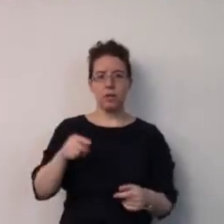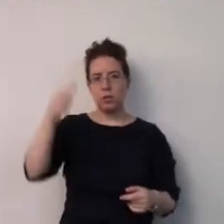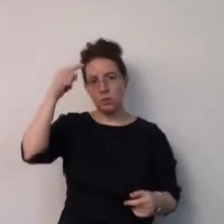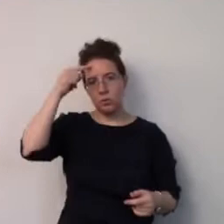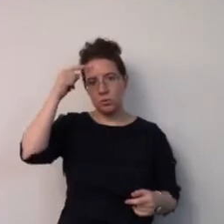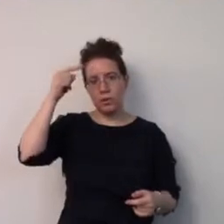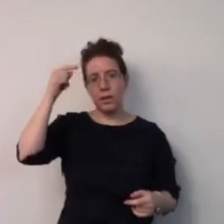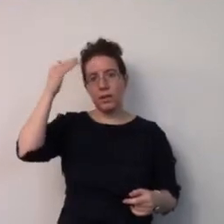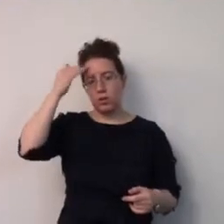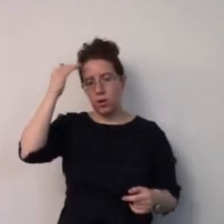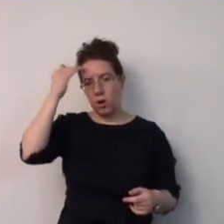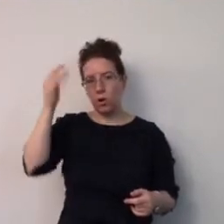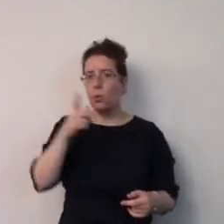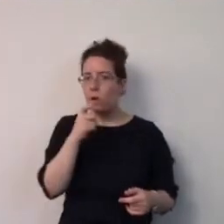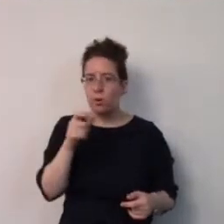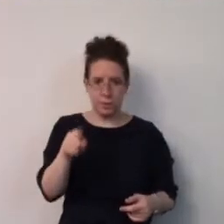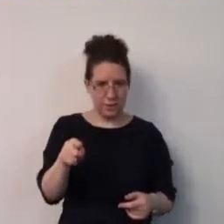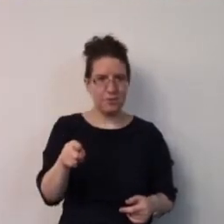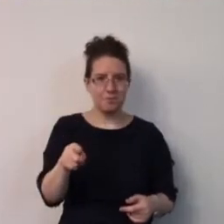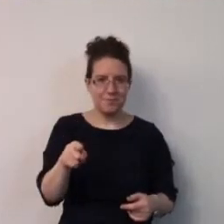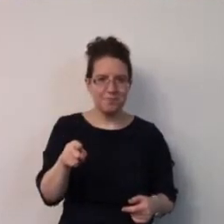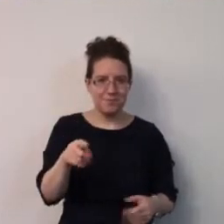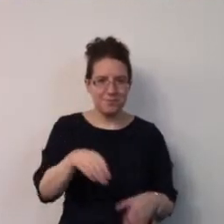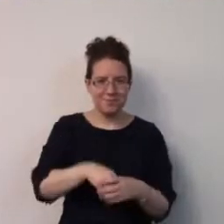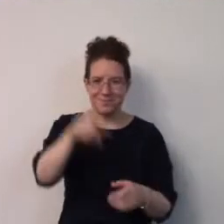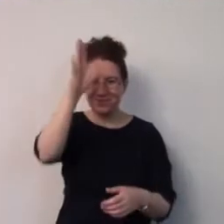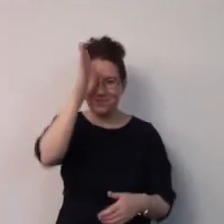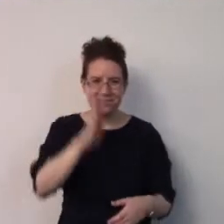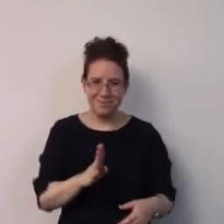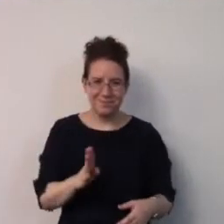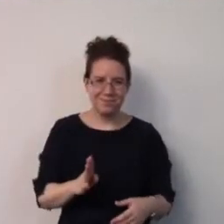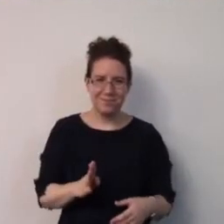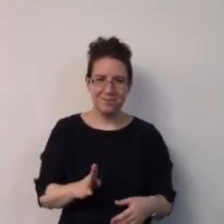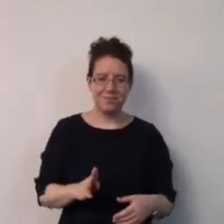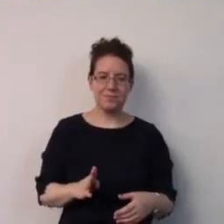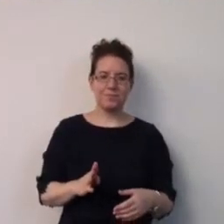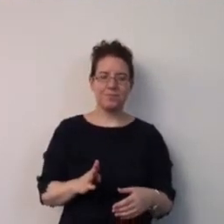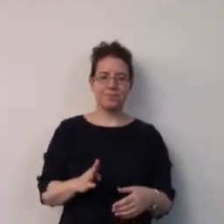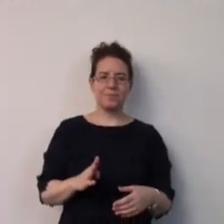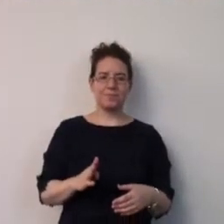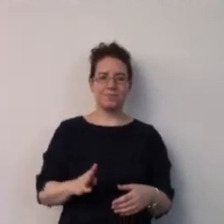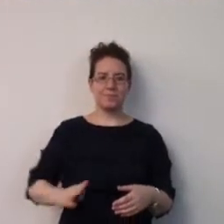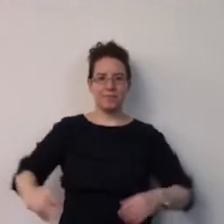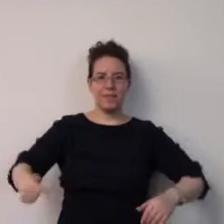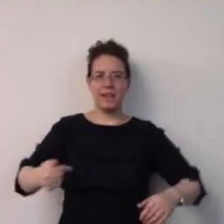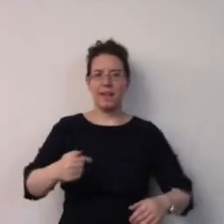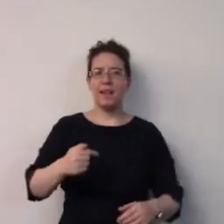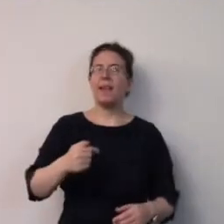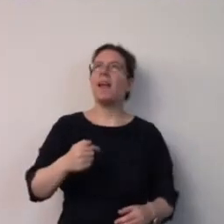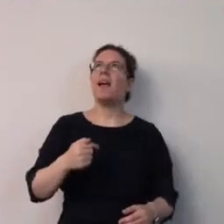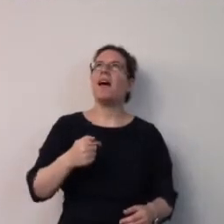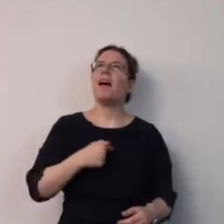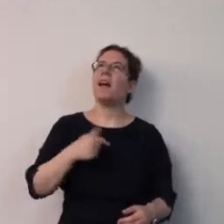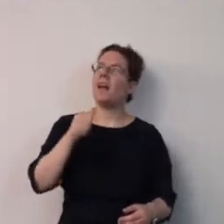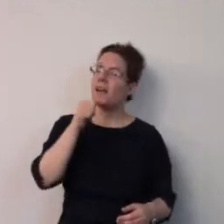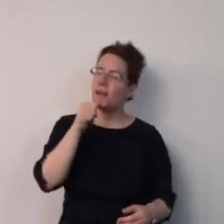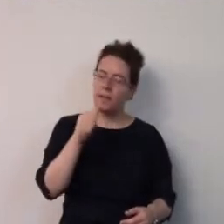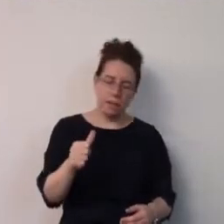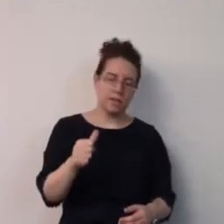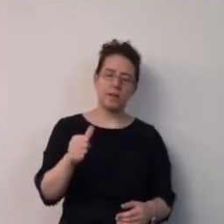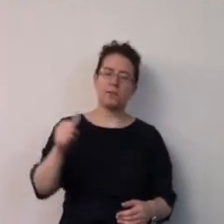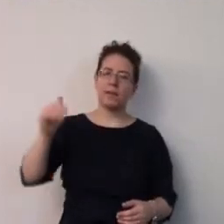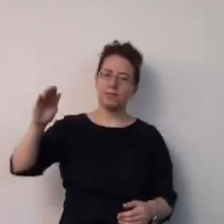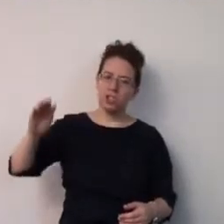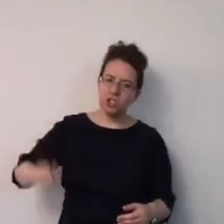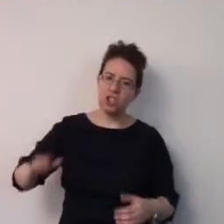overcomer through the blood of Jesus Christ. I am a child of God. My sins are, I know they're